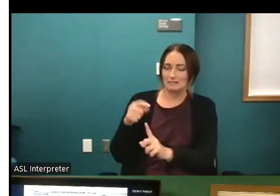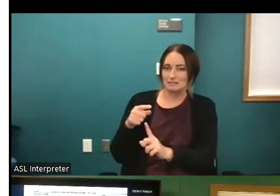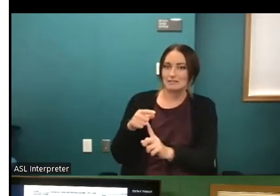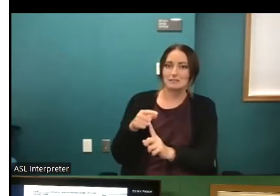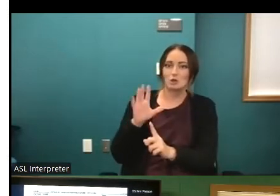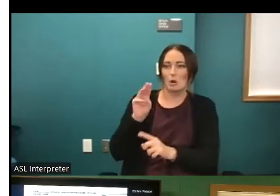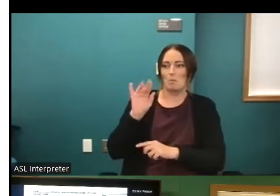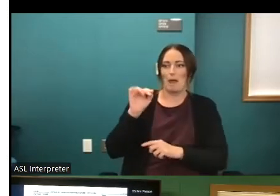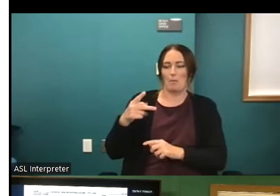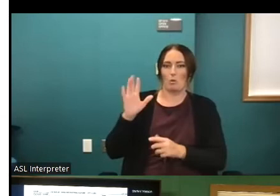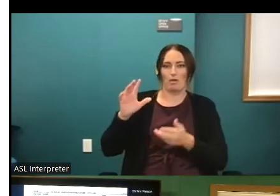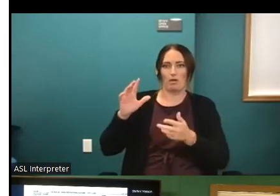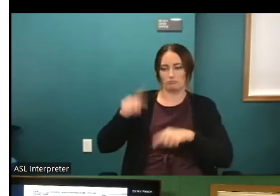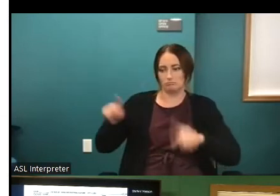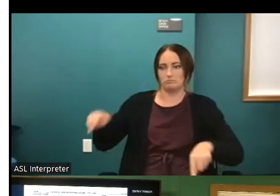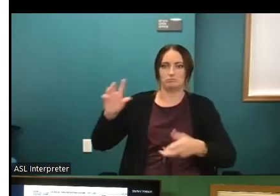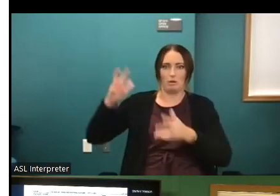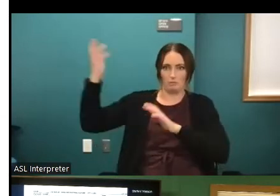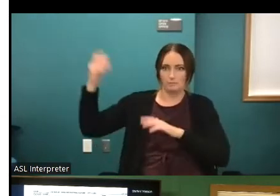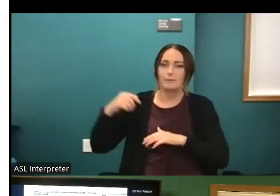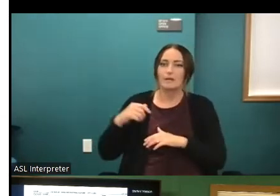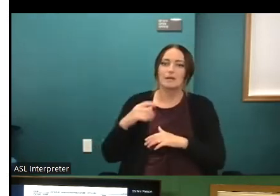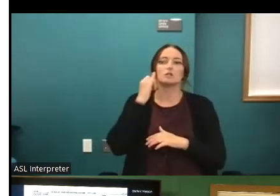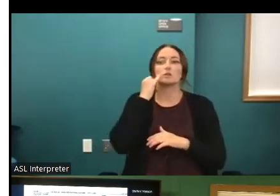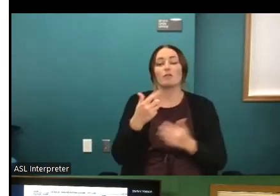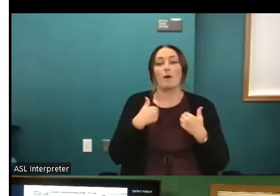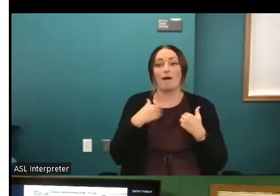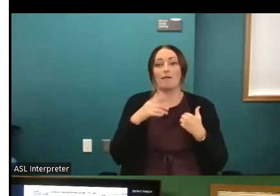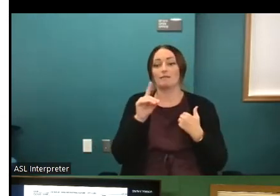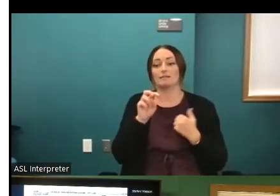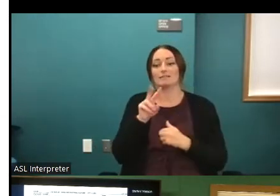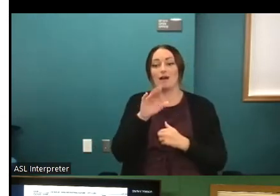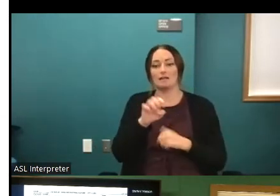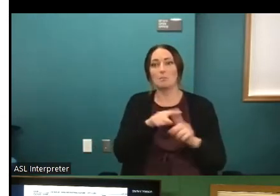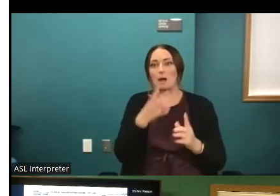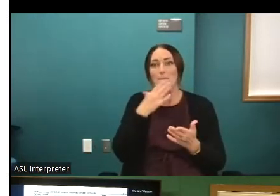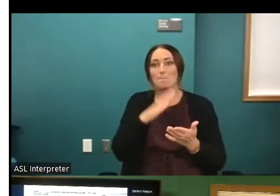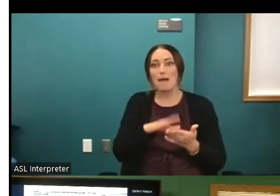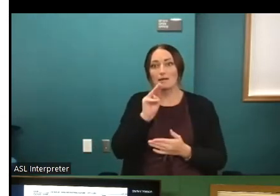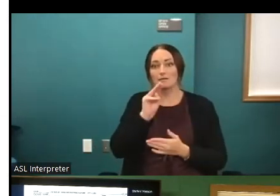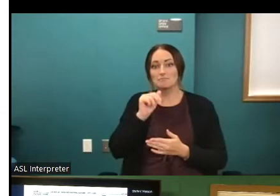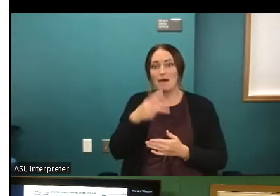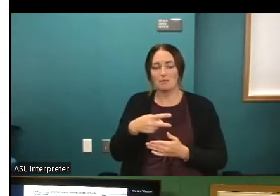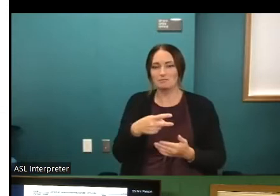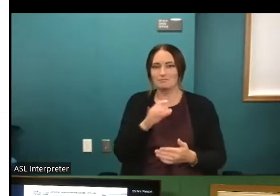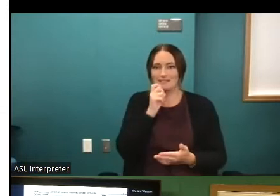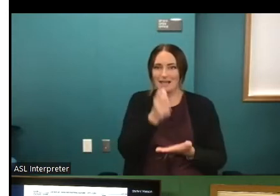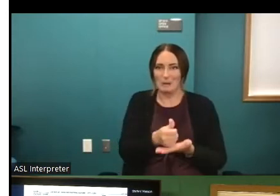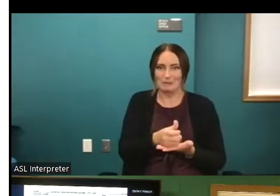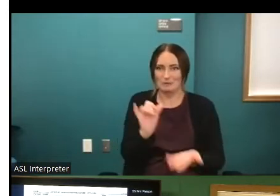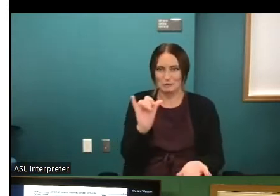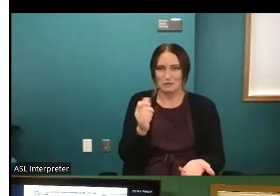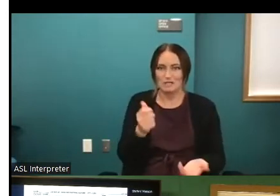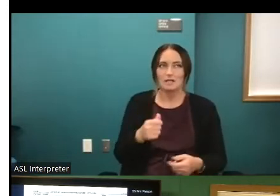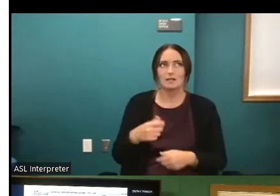are as good as not wearing your device, right? Because if you're wearing your device, but it's a really cruddy map, that's not helping, right? So the